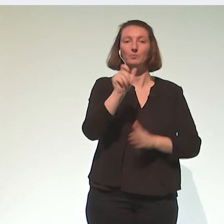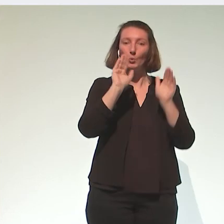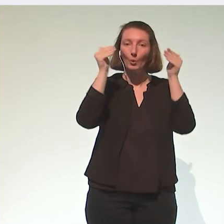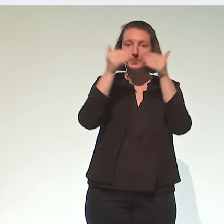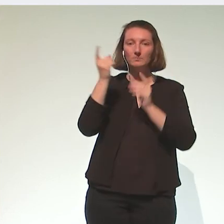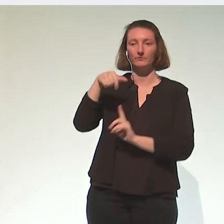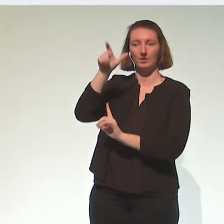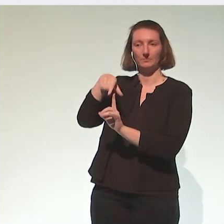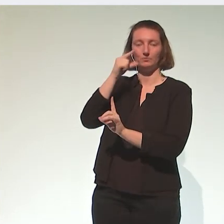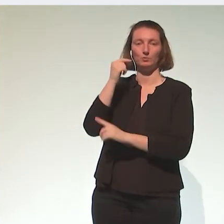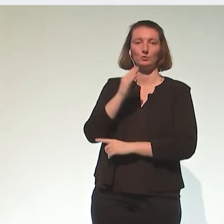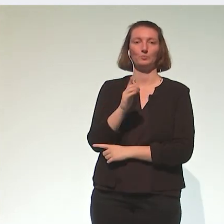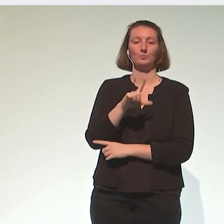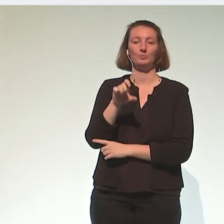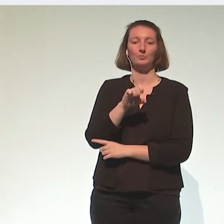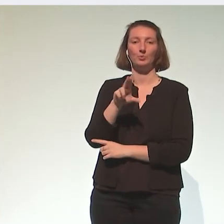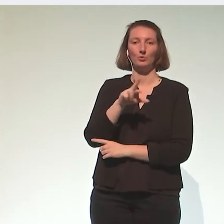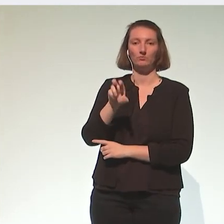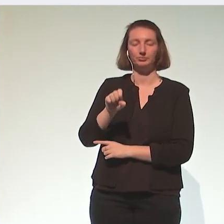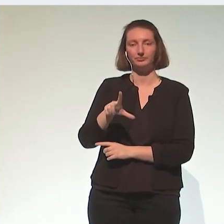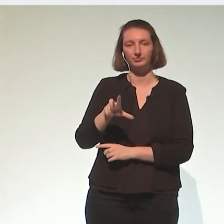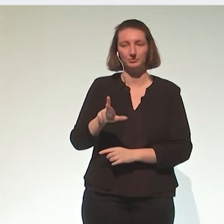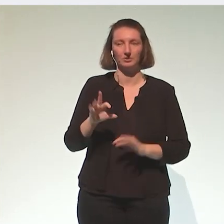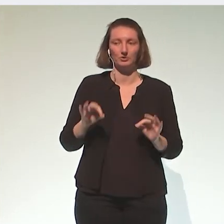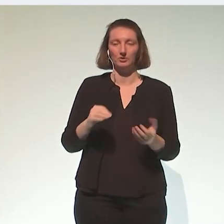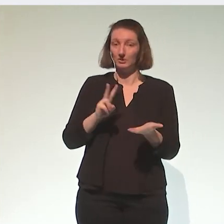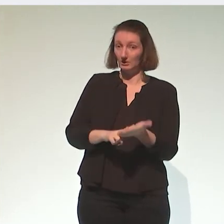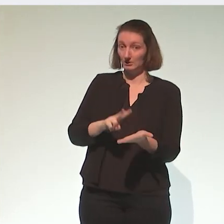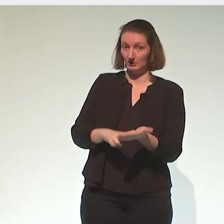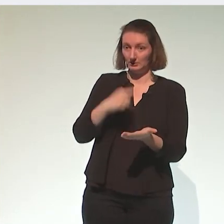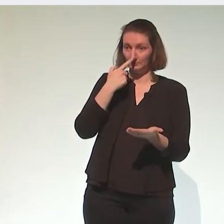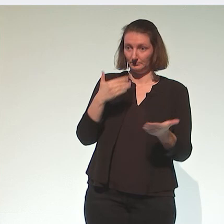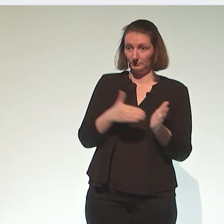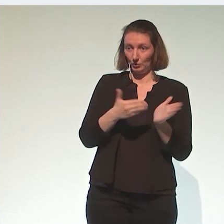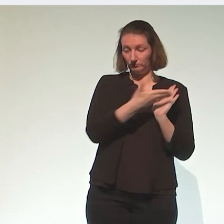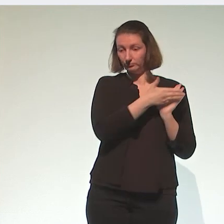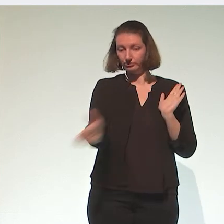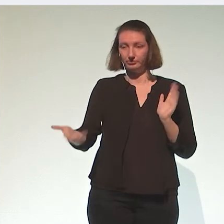autism by the Swiss doctor Eugène Bleuler,